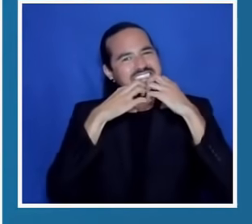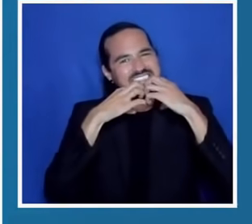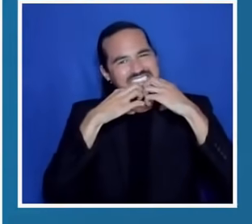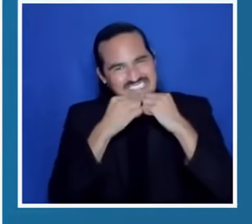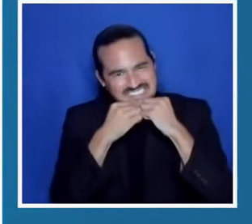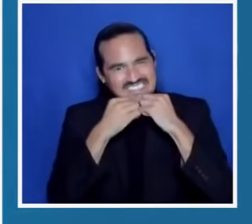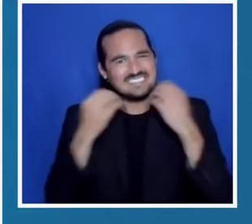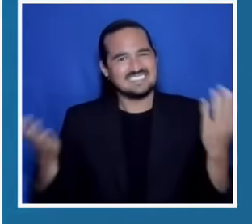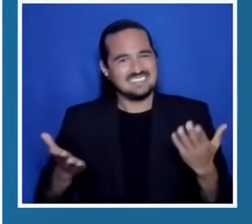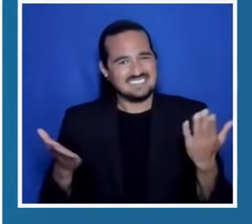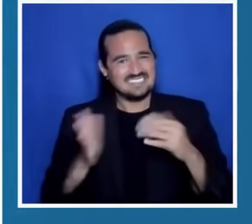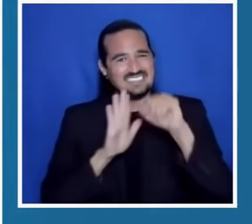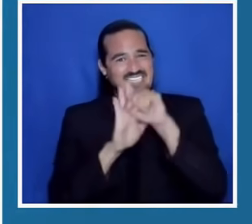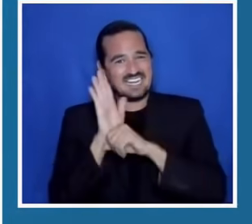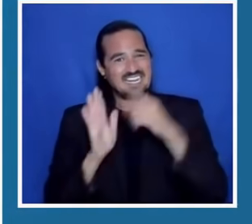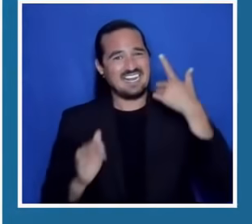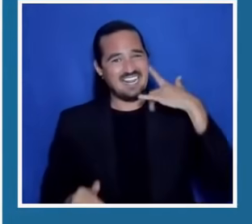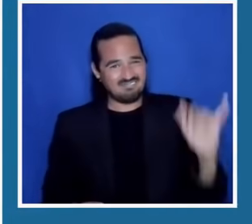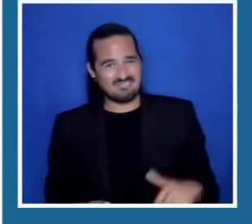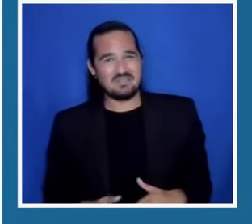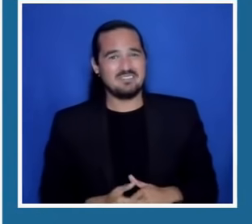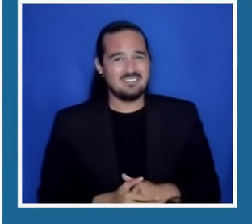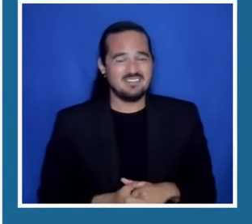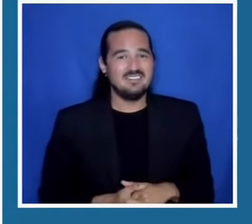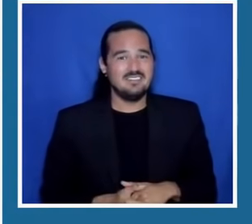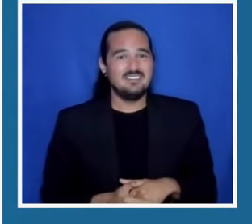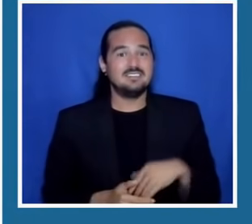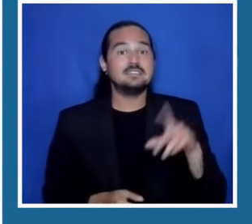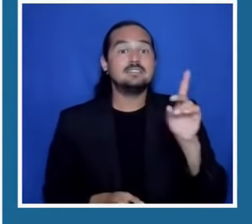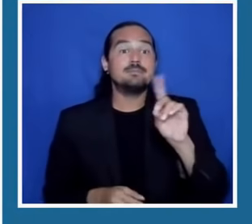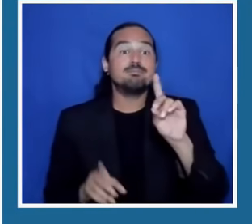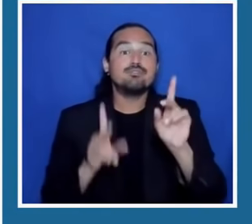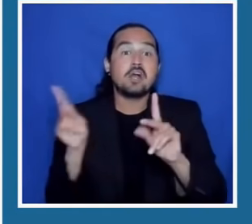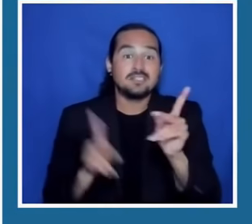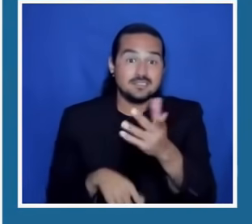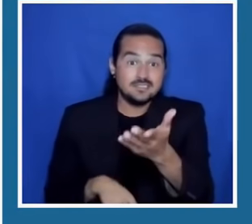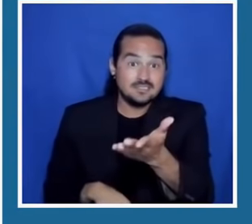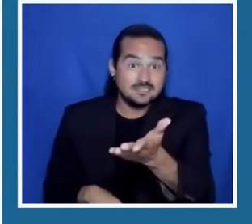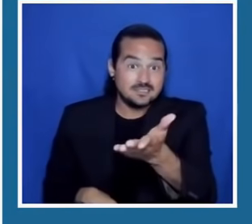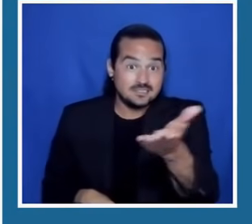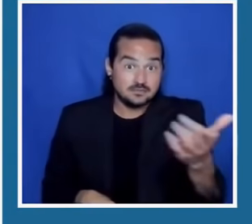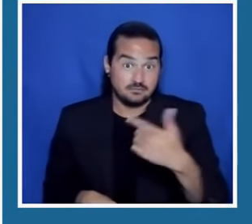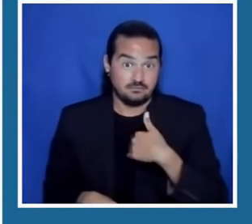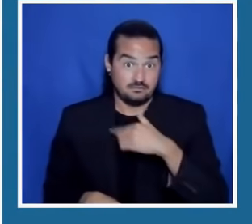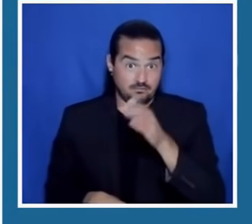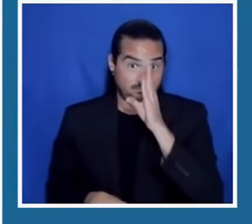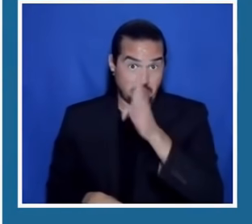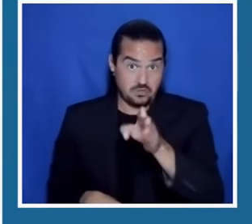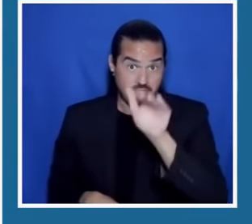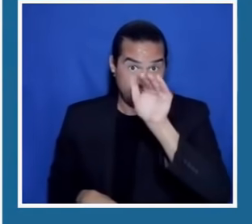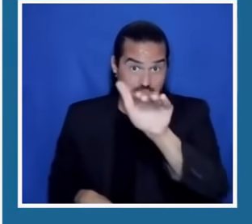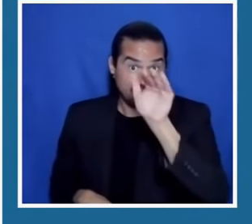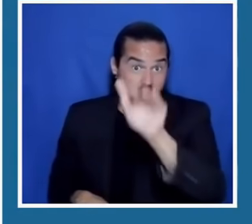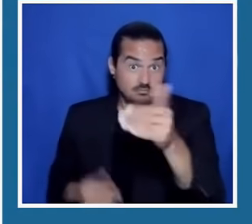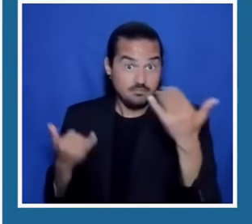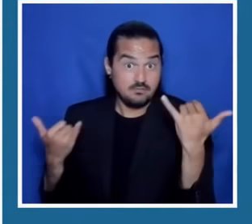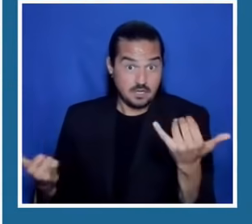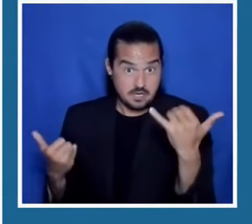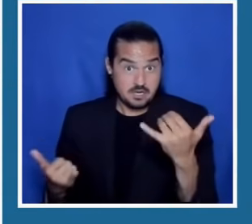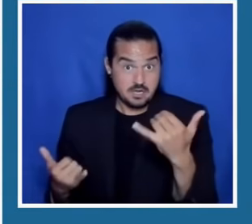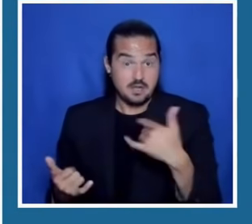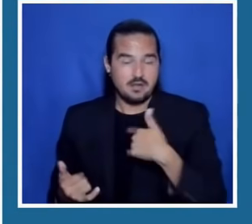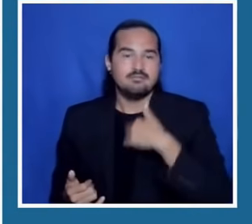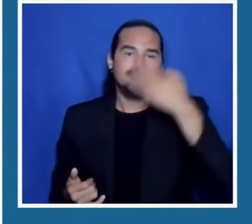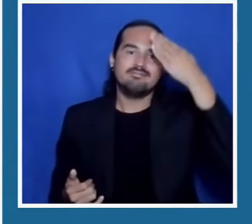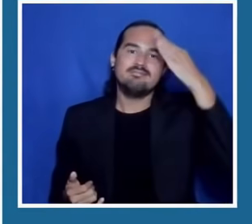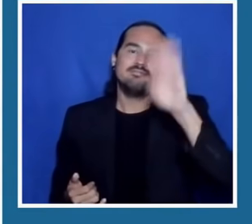So Democrats, I'm asking you, knowing that you understand what's at stake, I'm asking